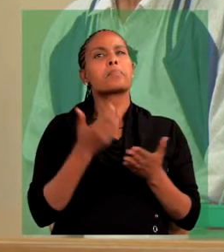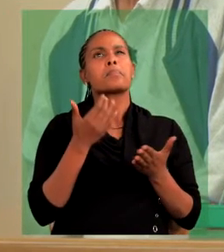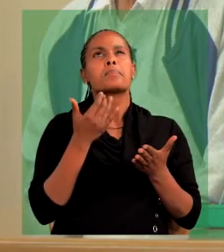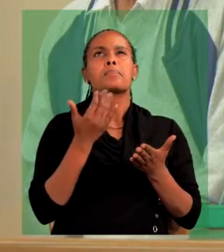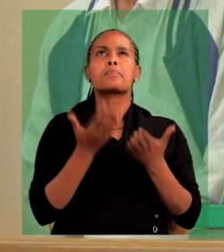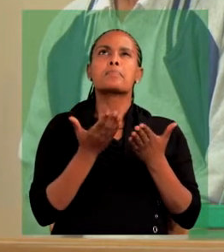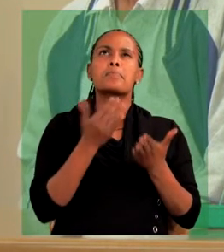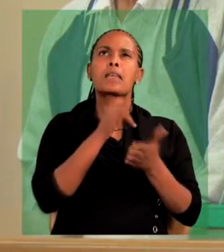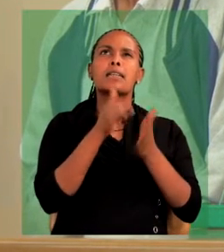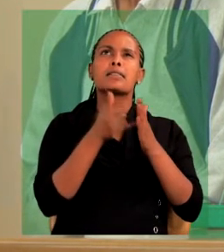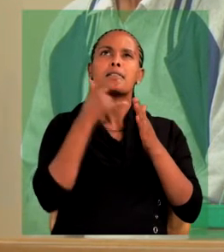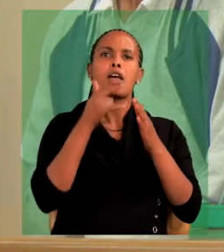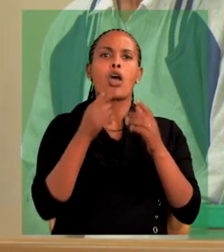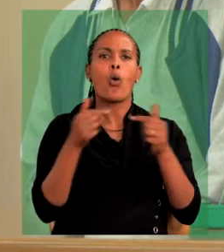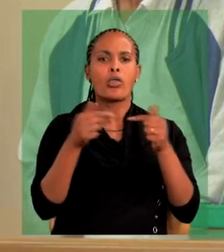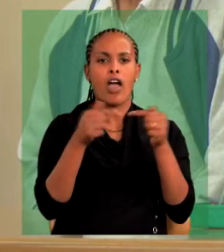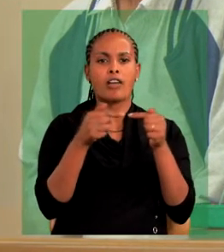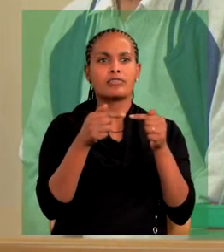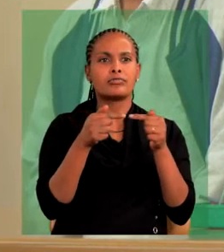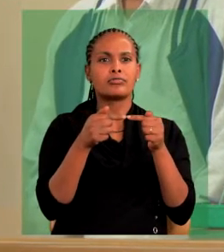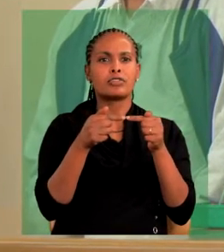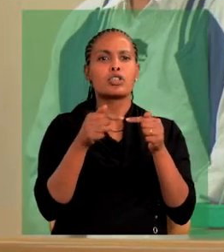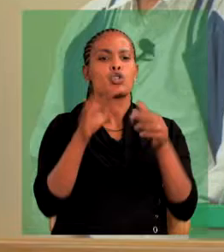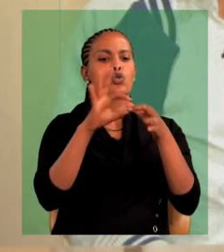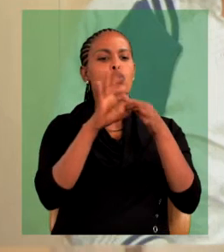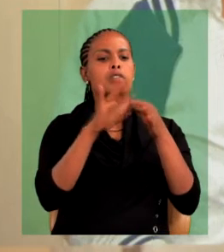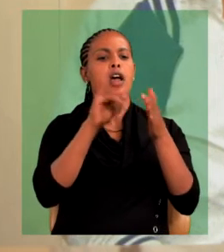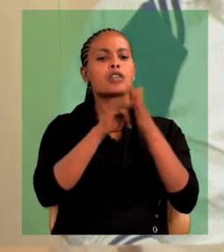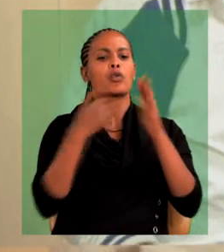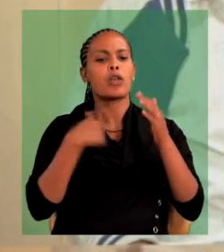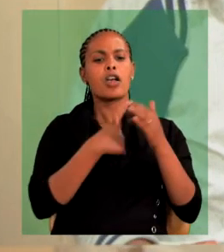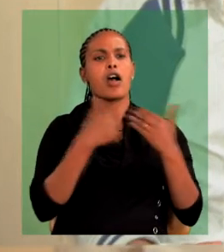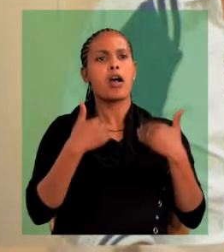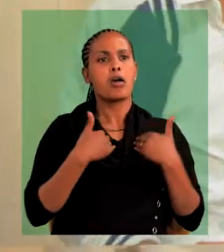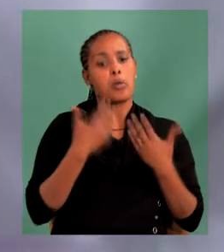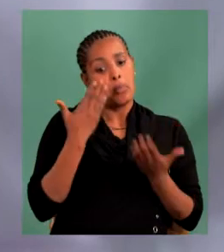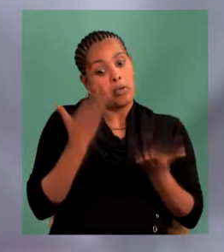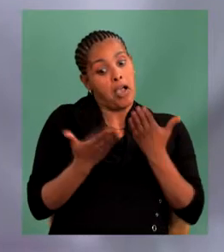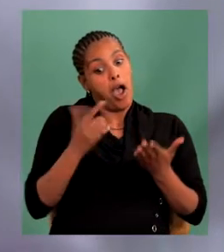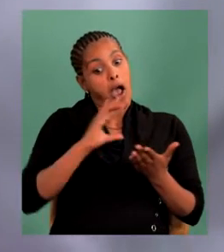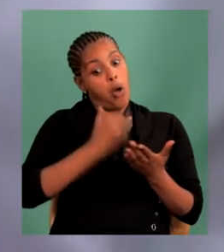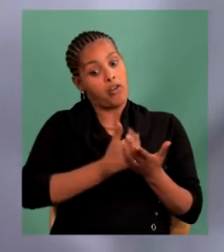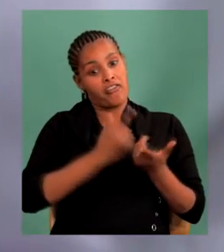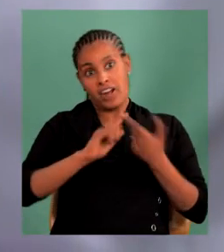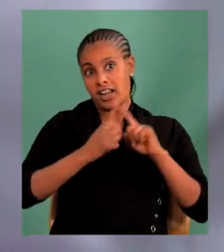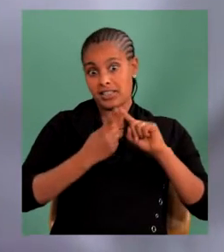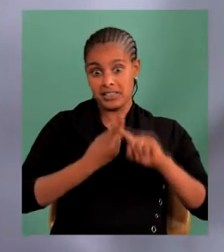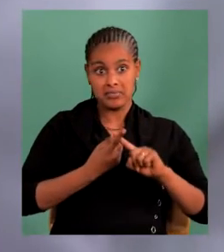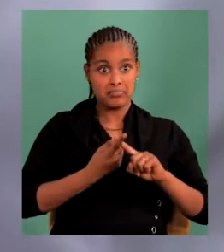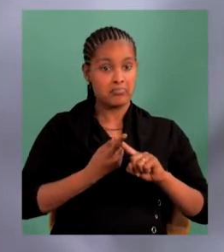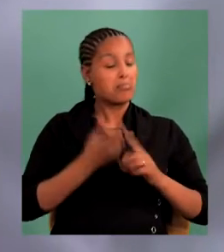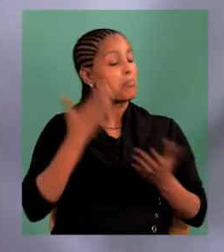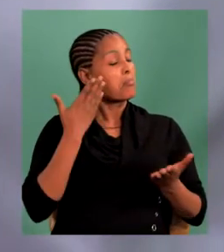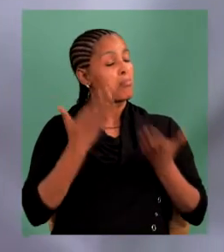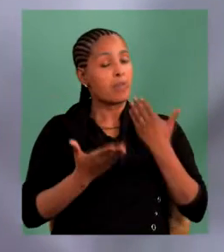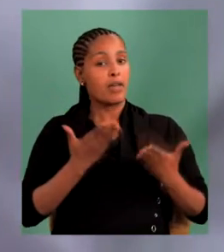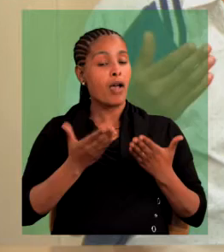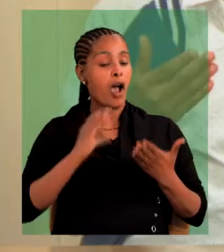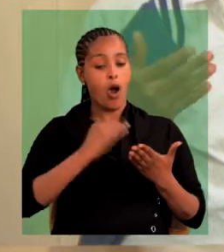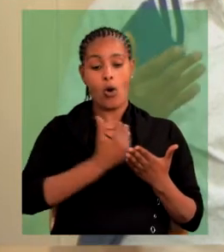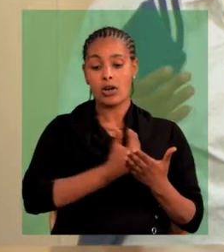It's a contact socially that we have. It could be with our friends. It could be with